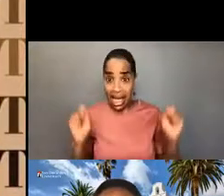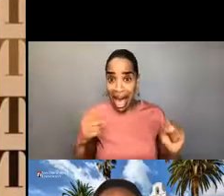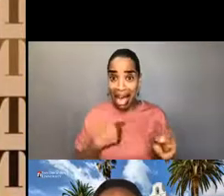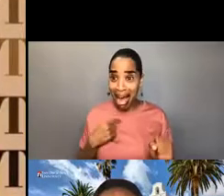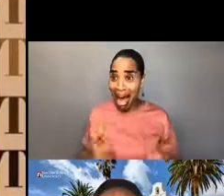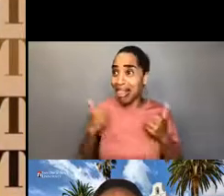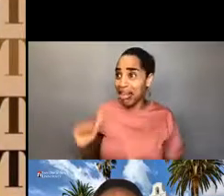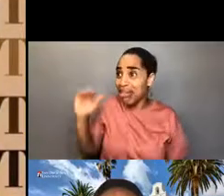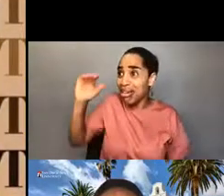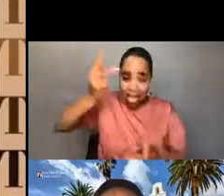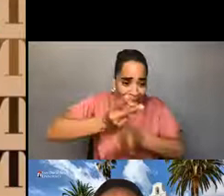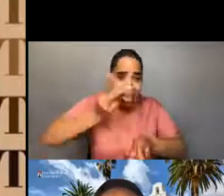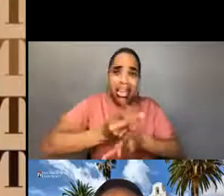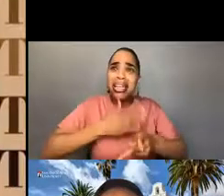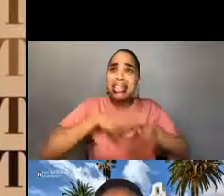children?